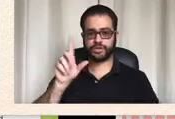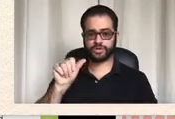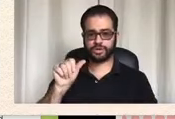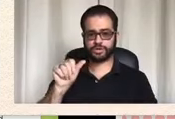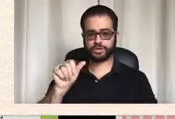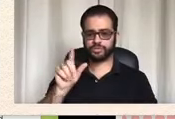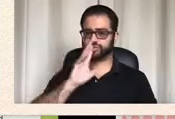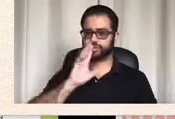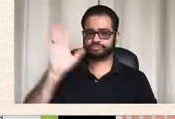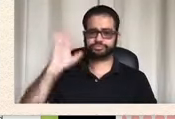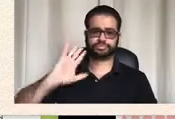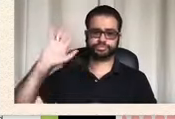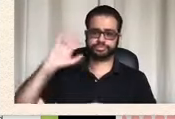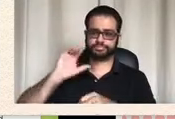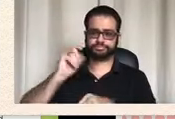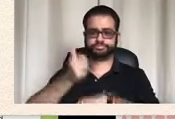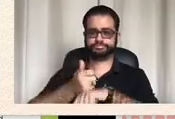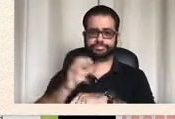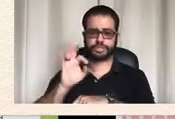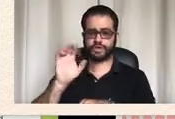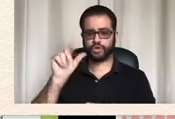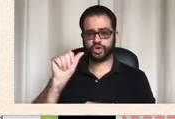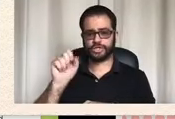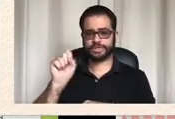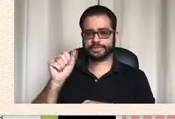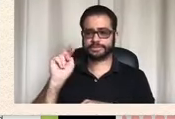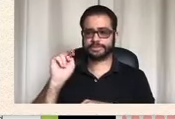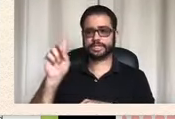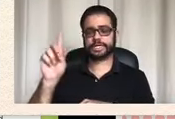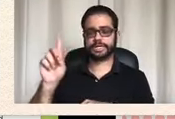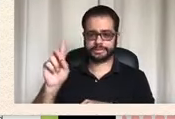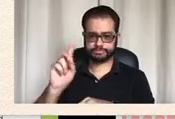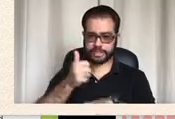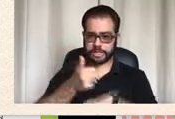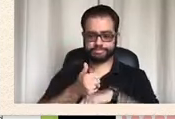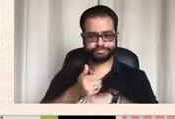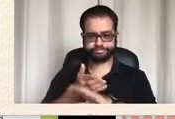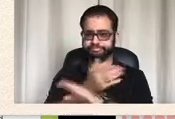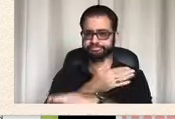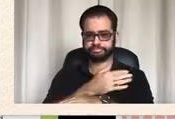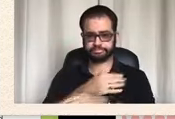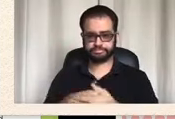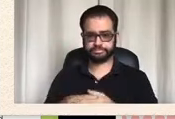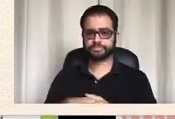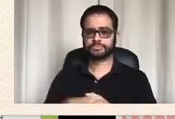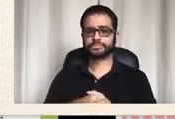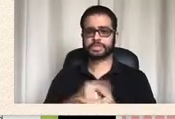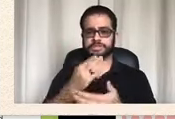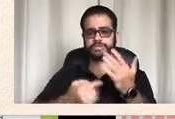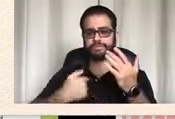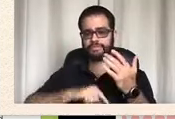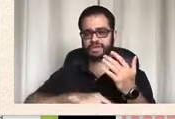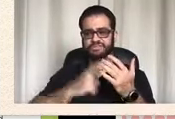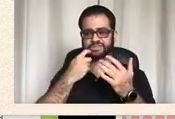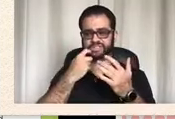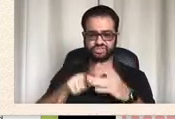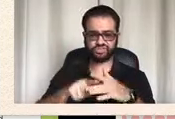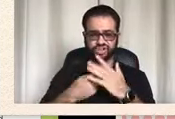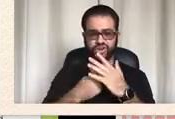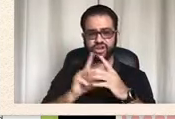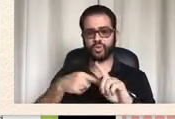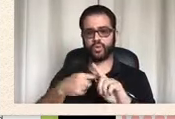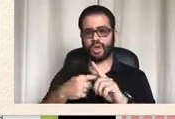Florida Stand ever came to be. And then some of us were just starting when we started Florida Stand, like my